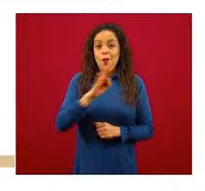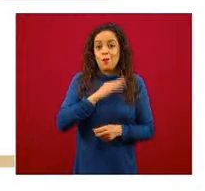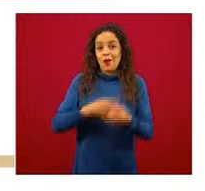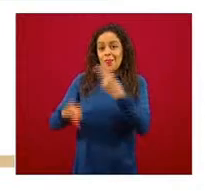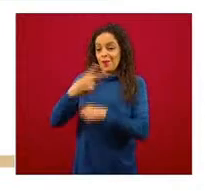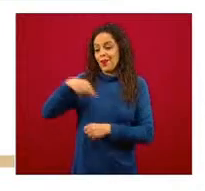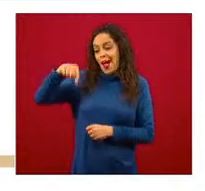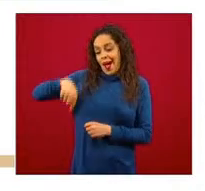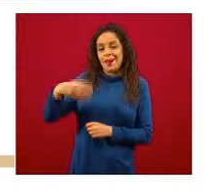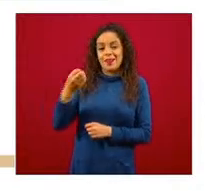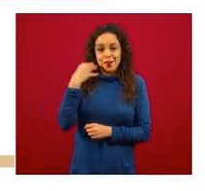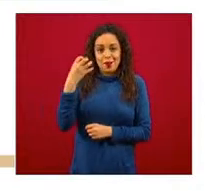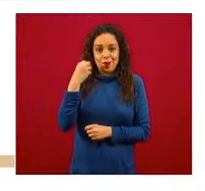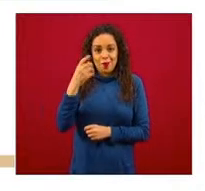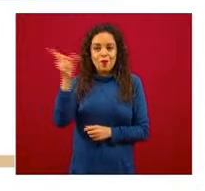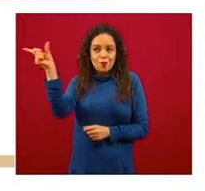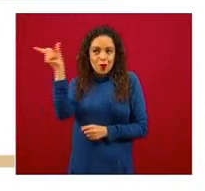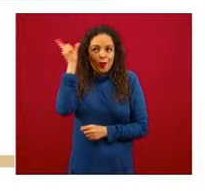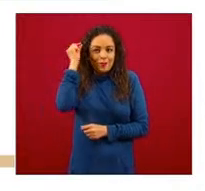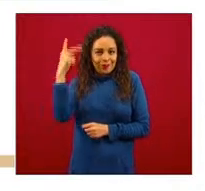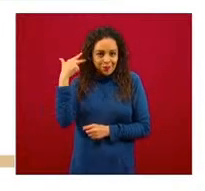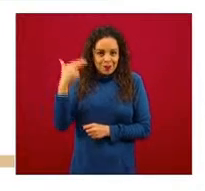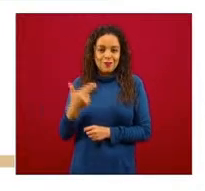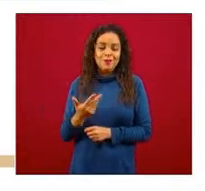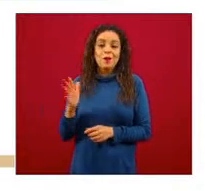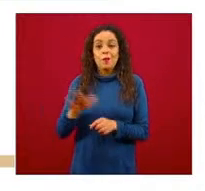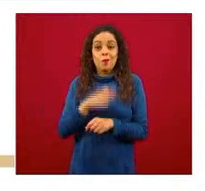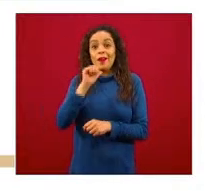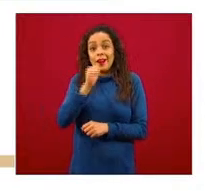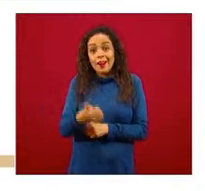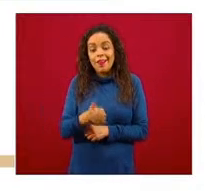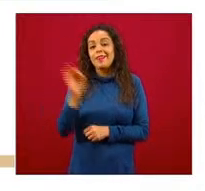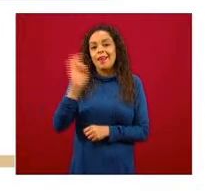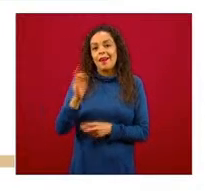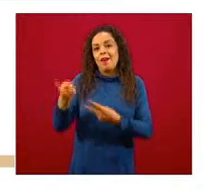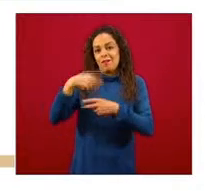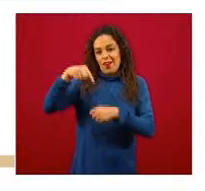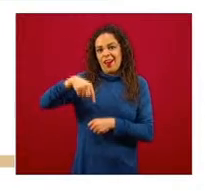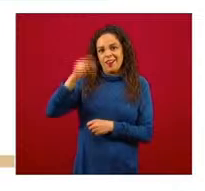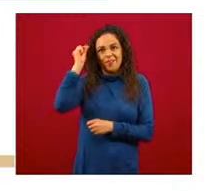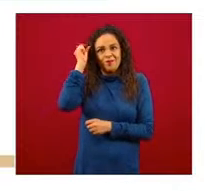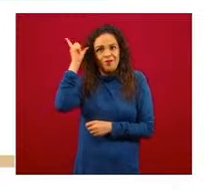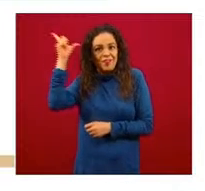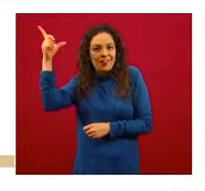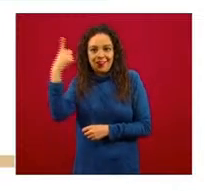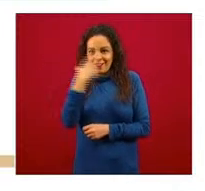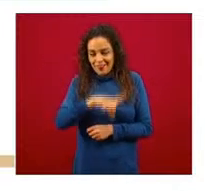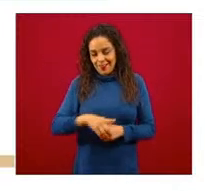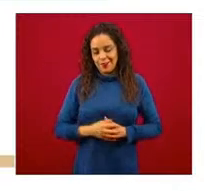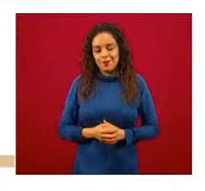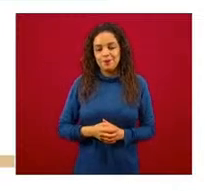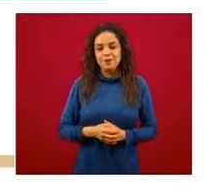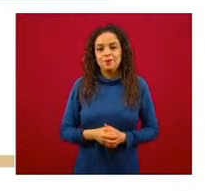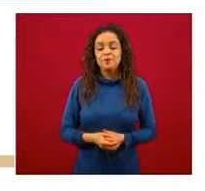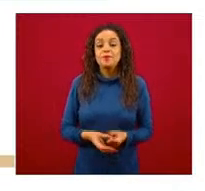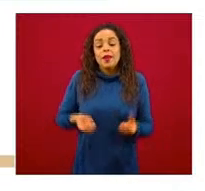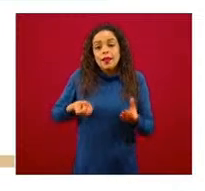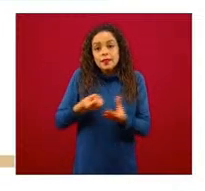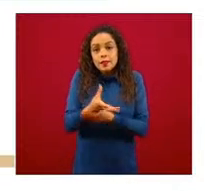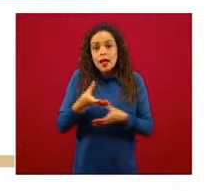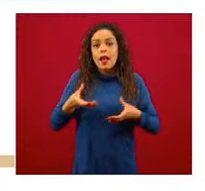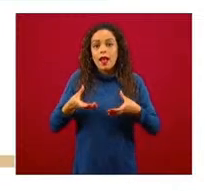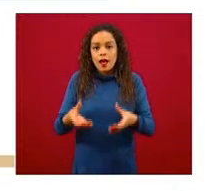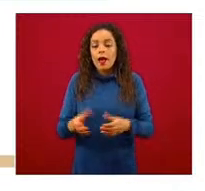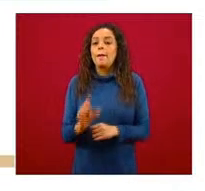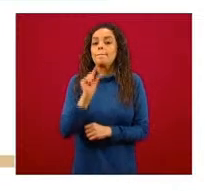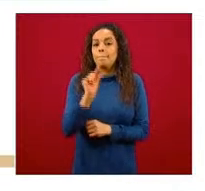most dignified, healthy measures, and that's why I'm here today with a haircut, ladies and gentlemen. Can